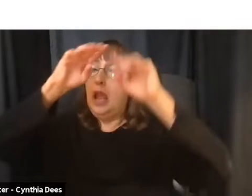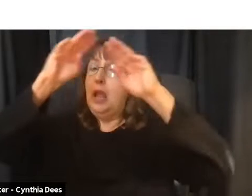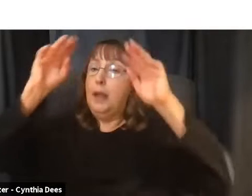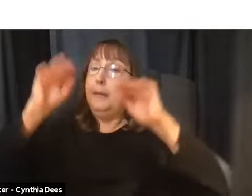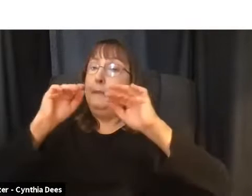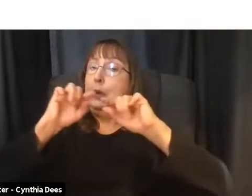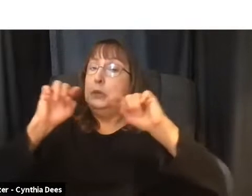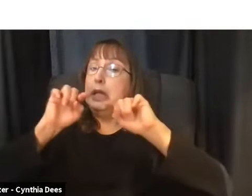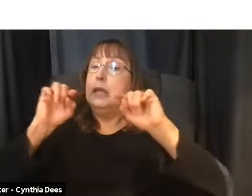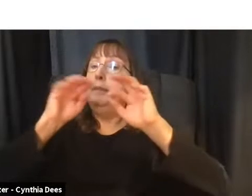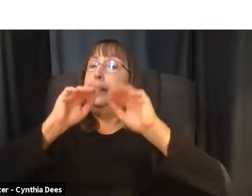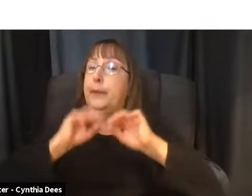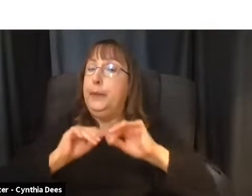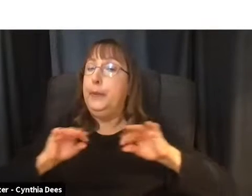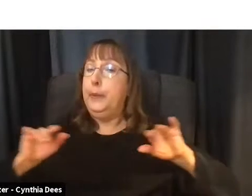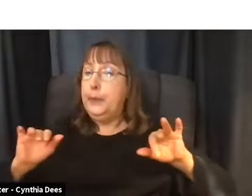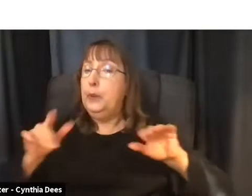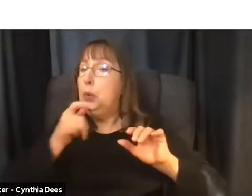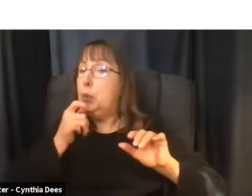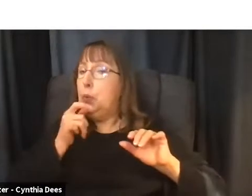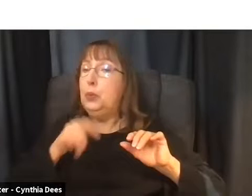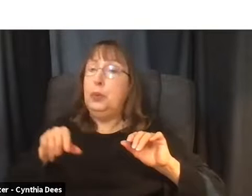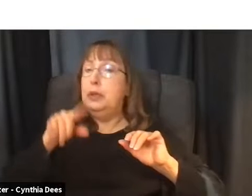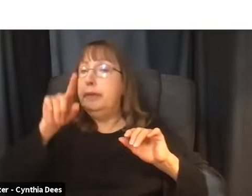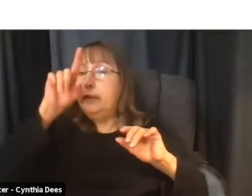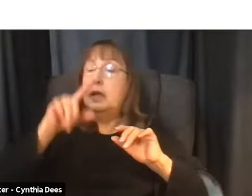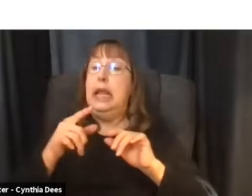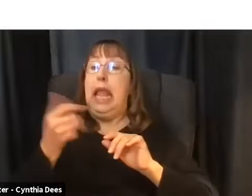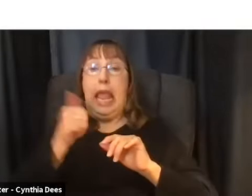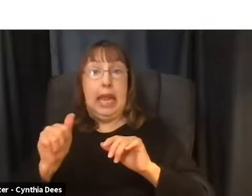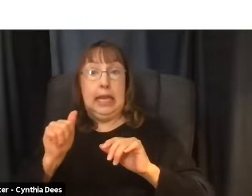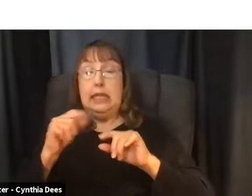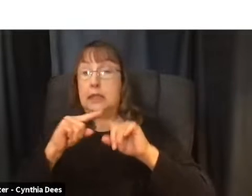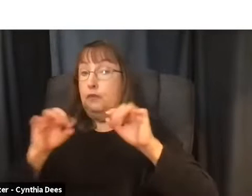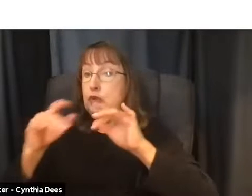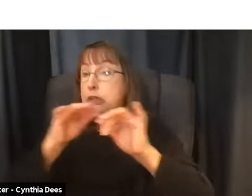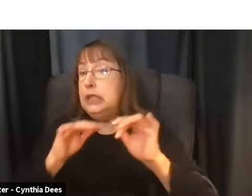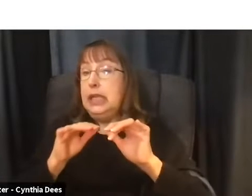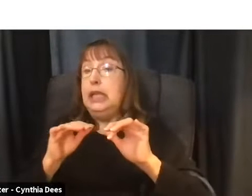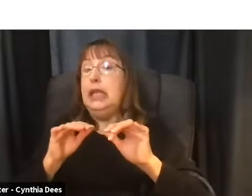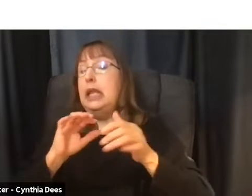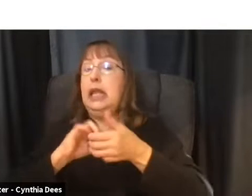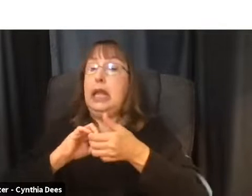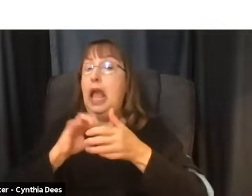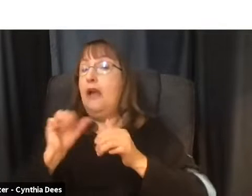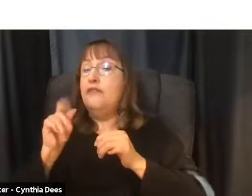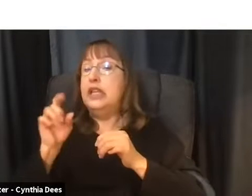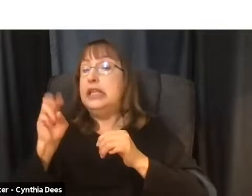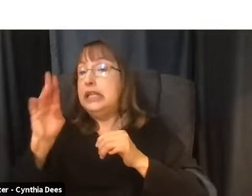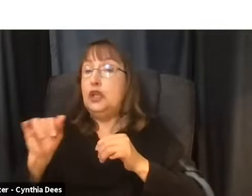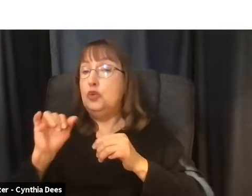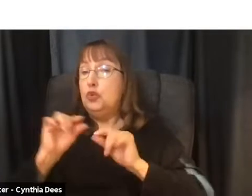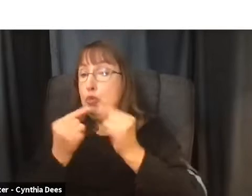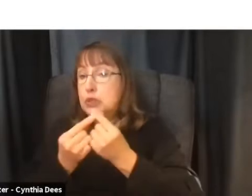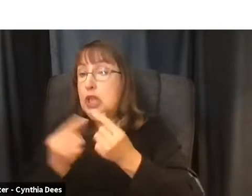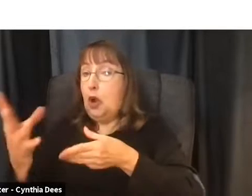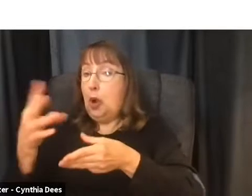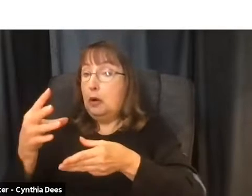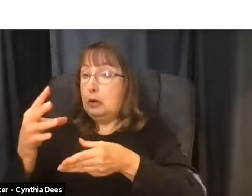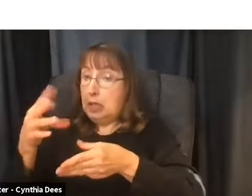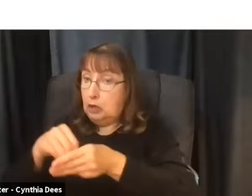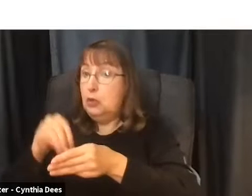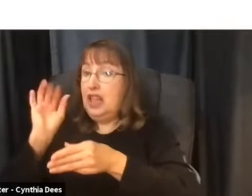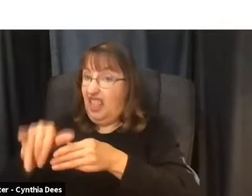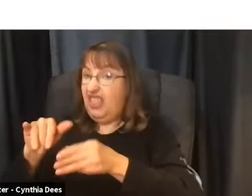at the lower levels. Are there any diversity affinity groups that are part of the organization? That can give you a